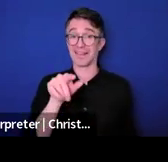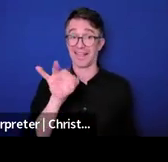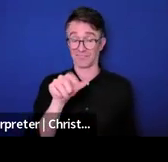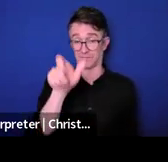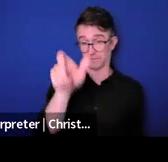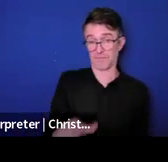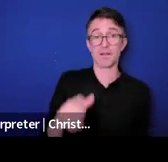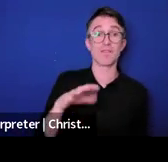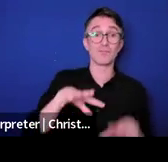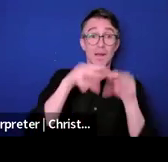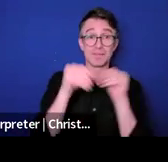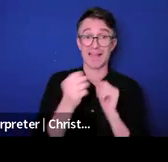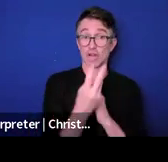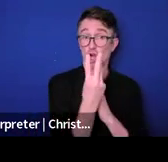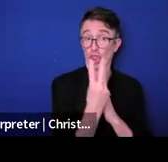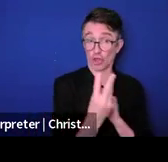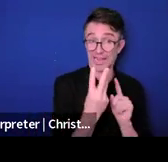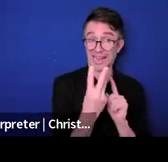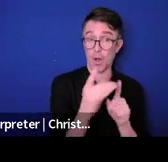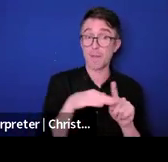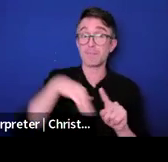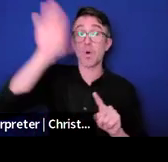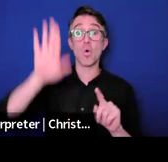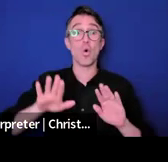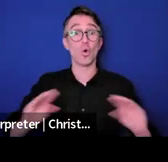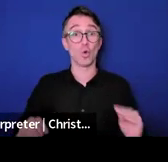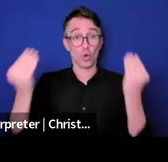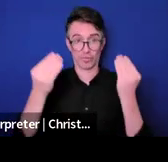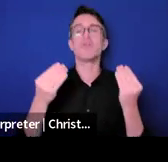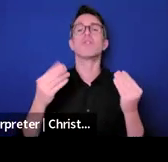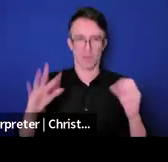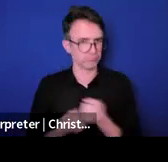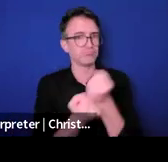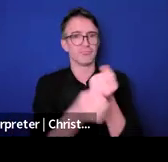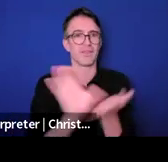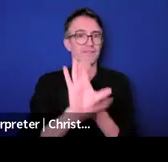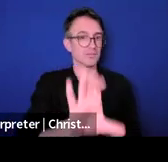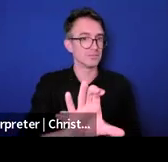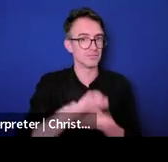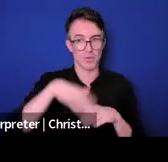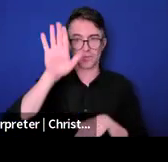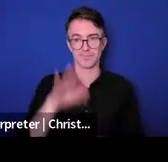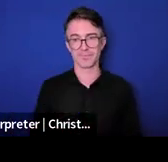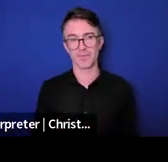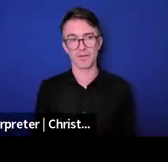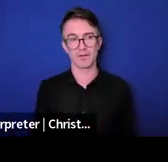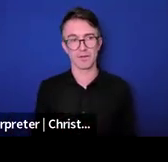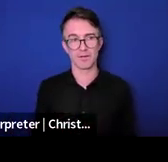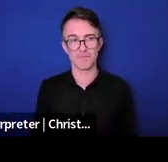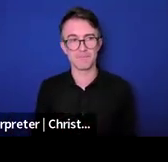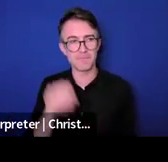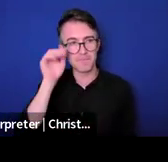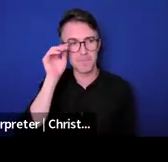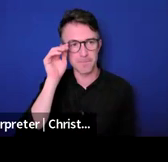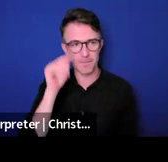turns 6 years old. One important aspect is the parental leave. So it's both for mothers and fathers. Either of them can